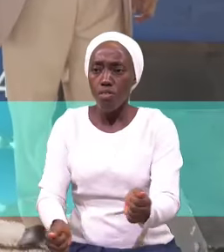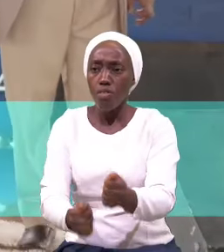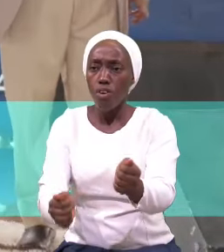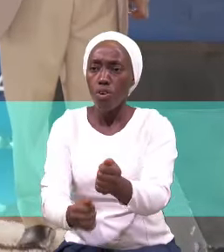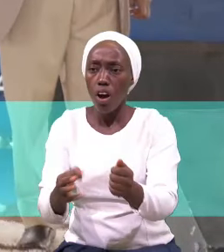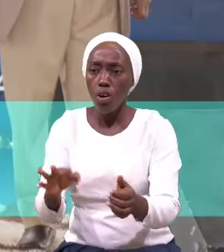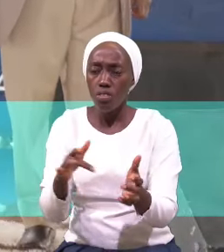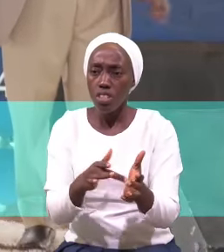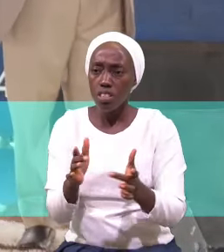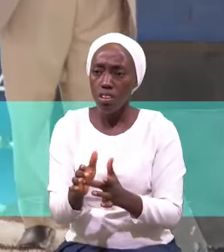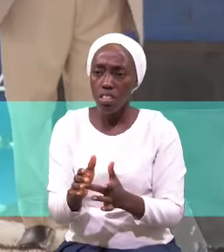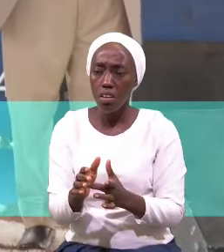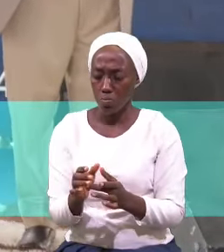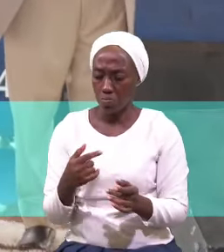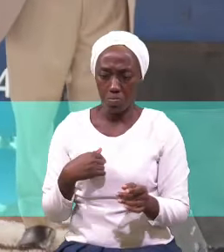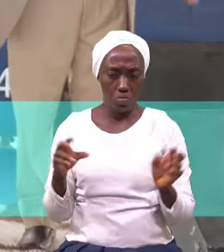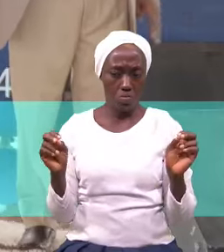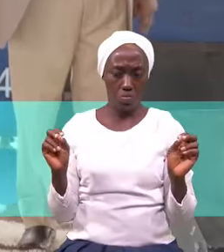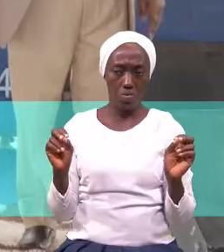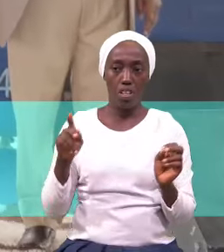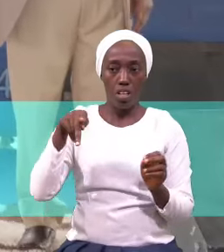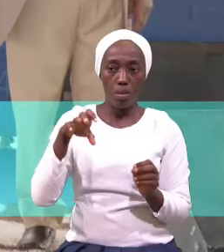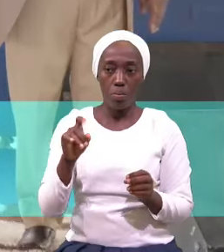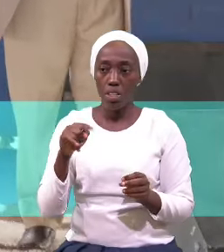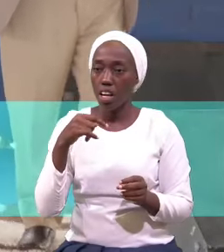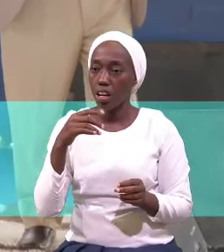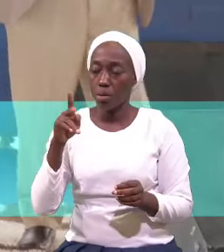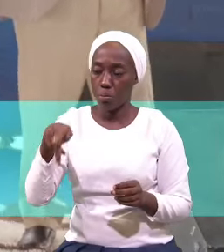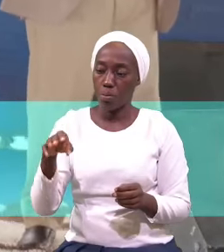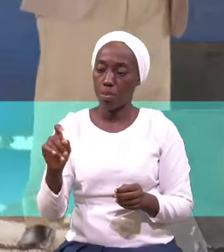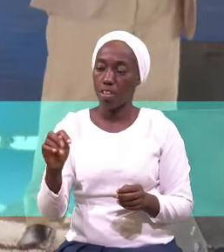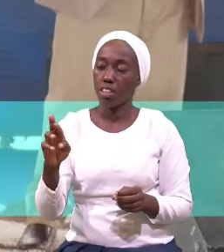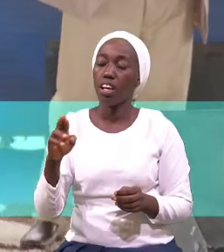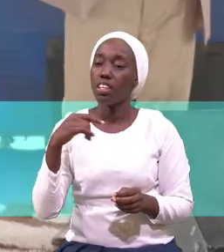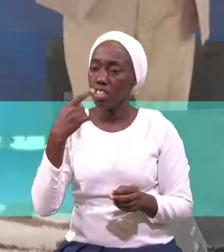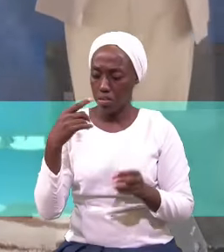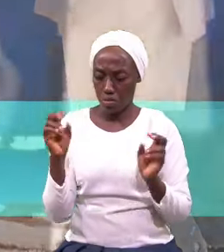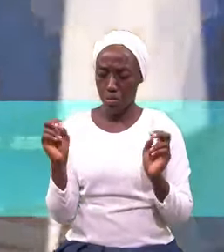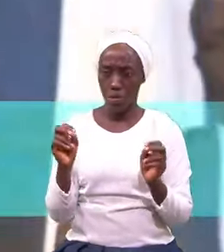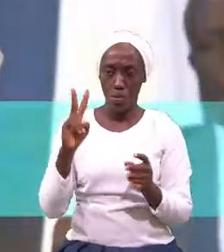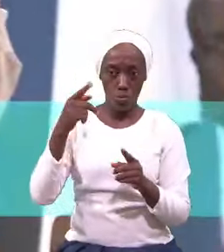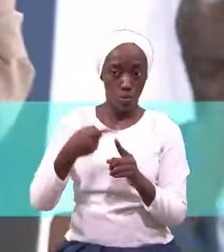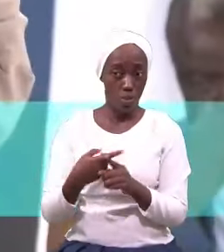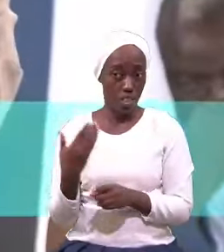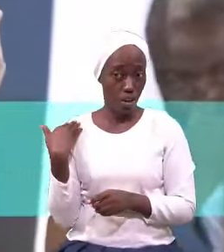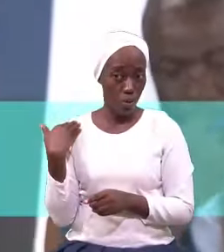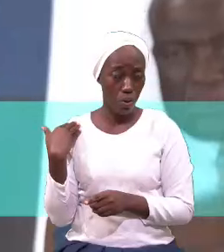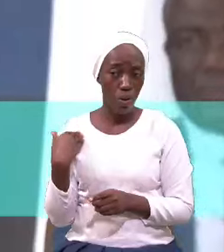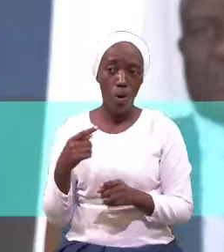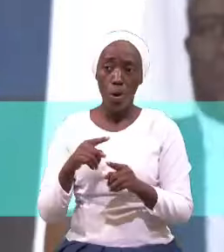No. I've never followed him. 2 months ago.